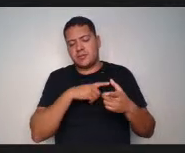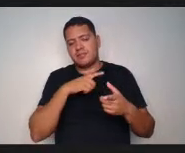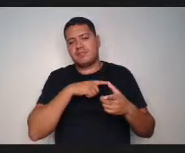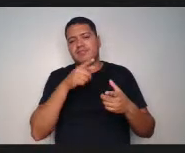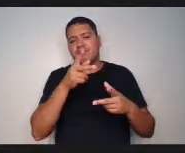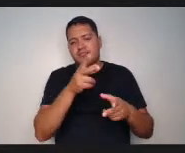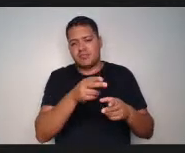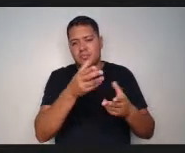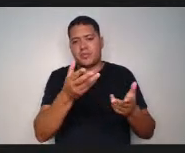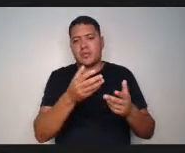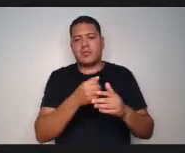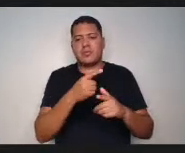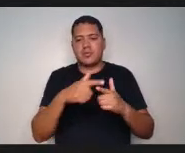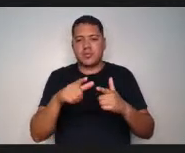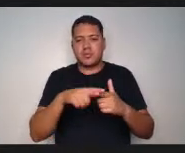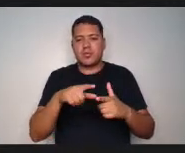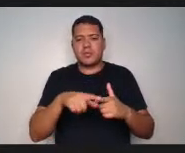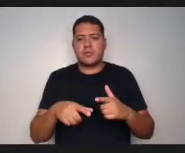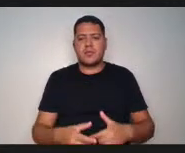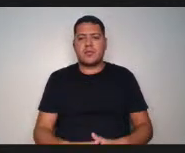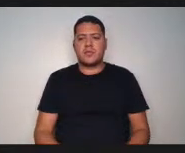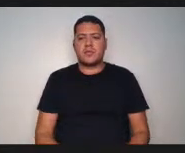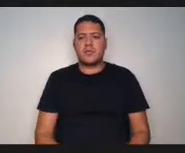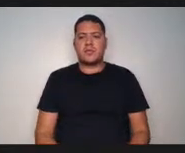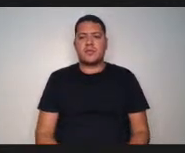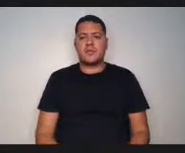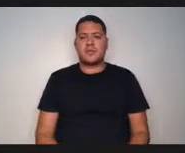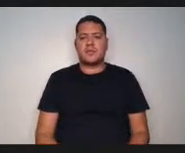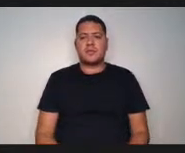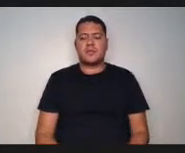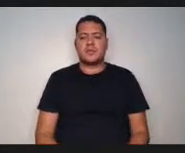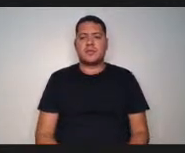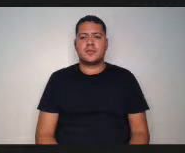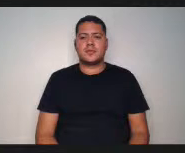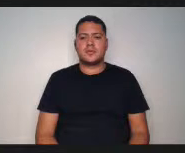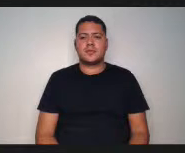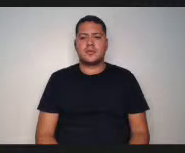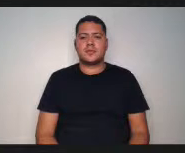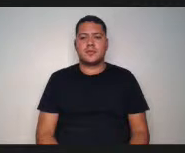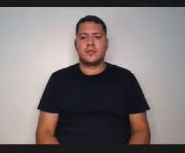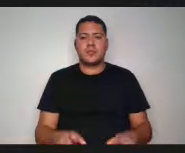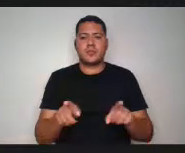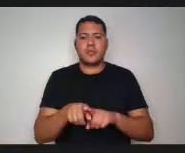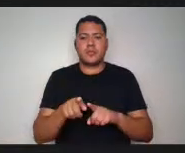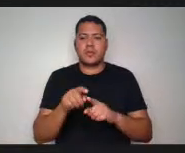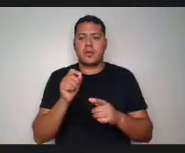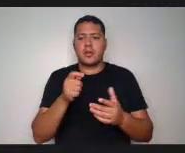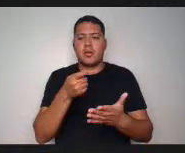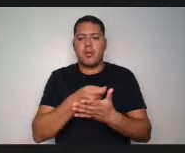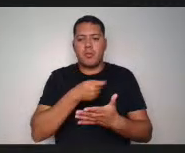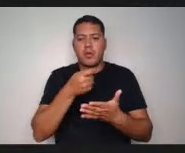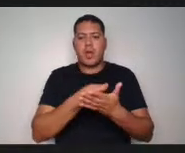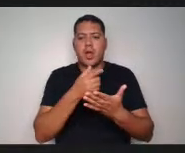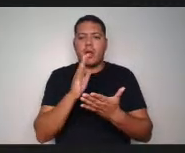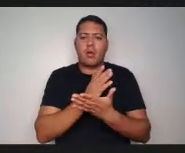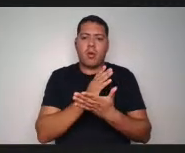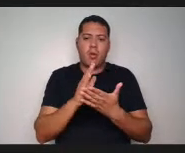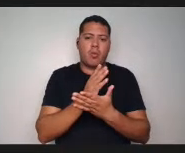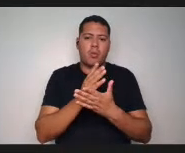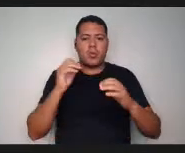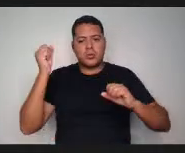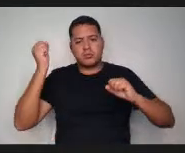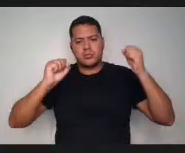impact as more and more companies and industries don't hire new positions.